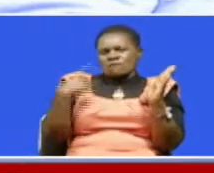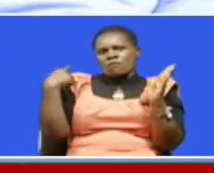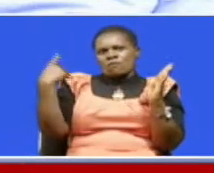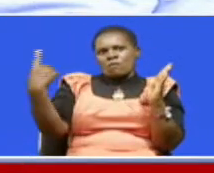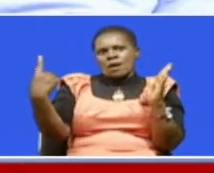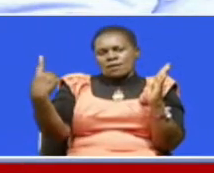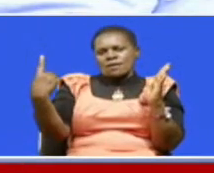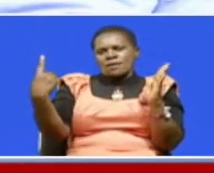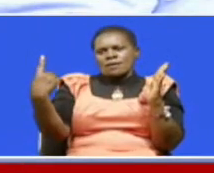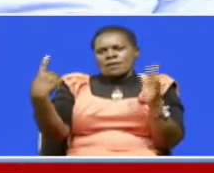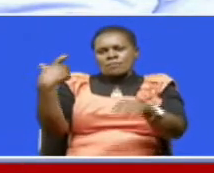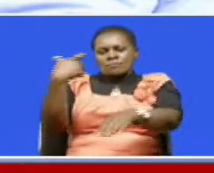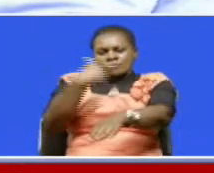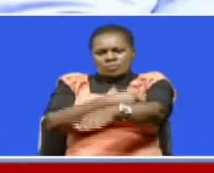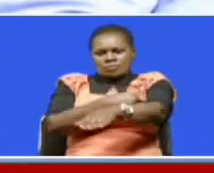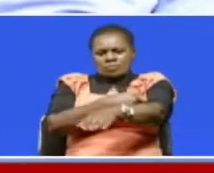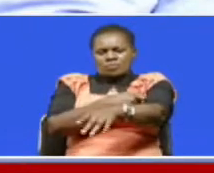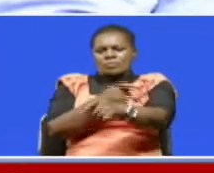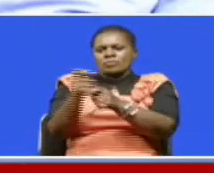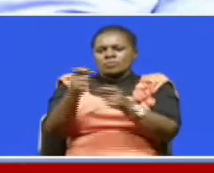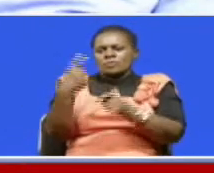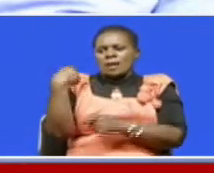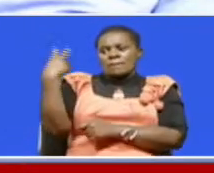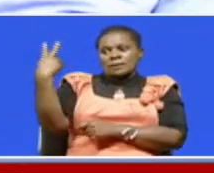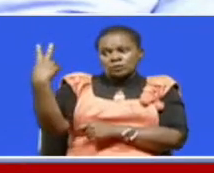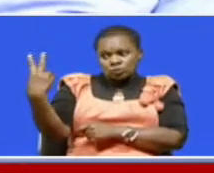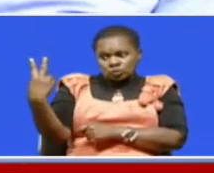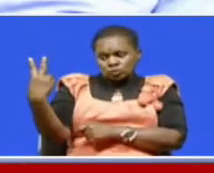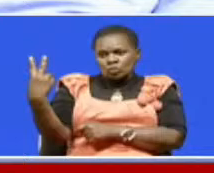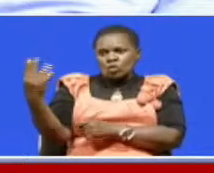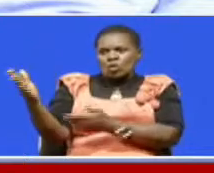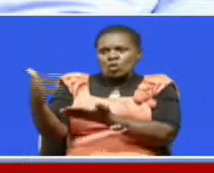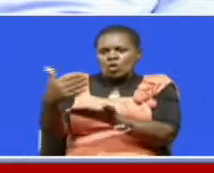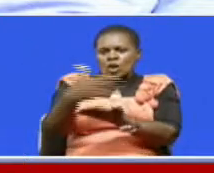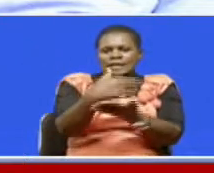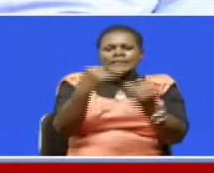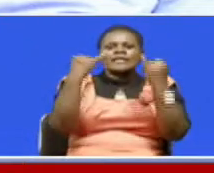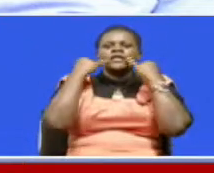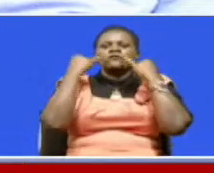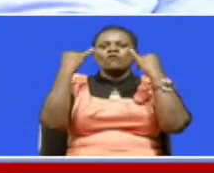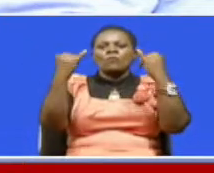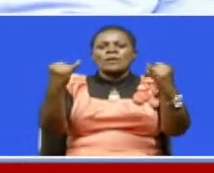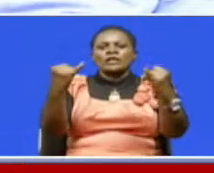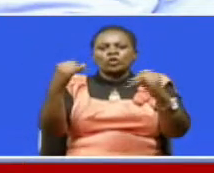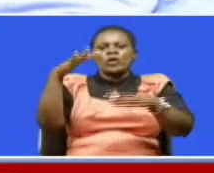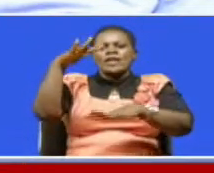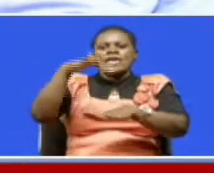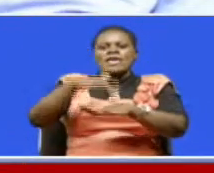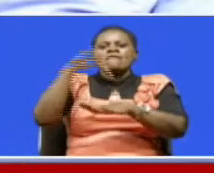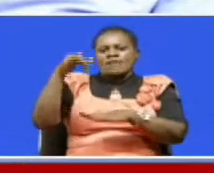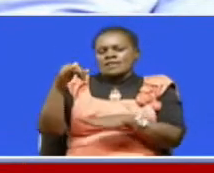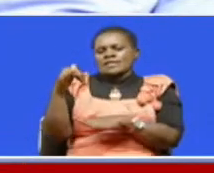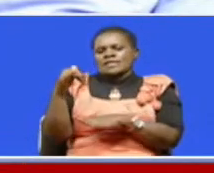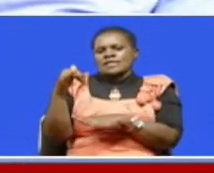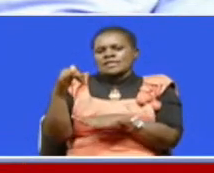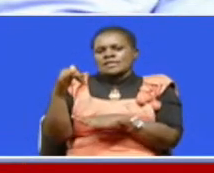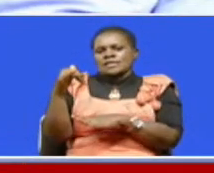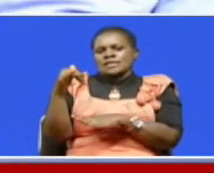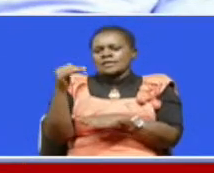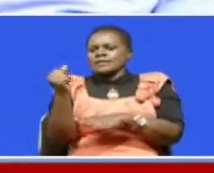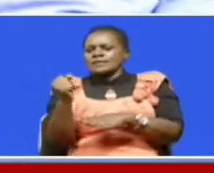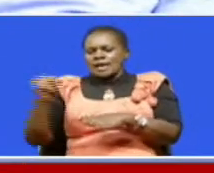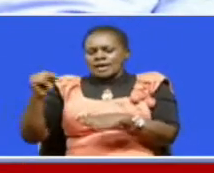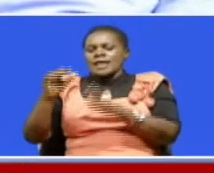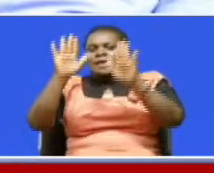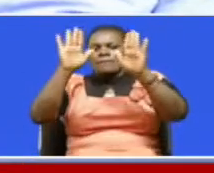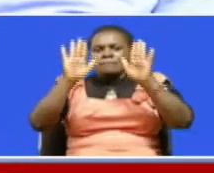the administration of the vaccine itself. All right. Number two is collecting data on the side effect of the vaccine. And this